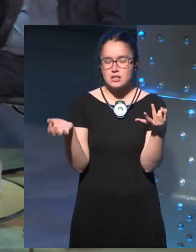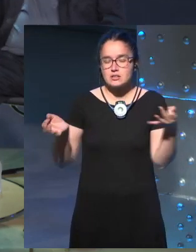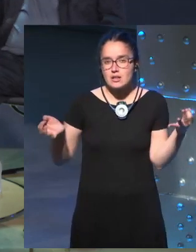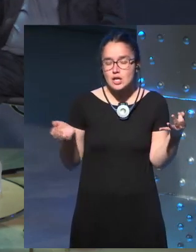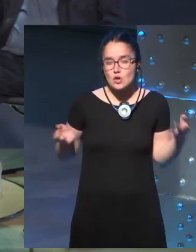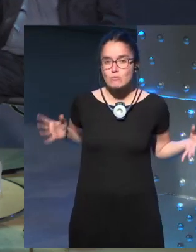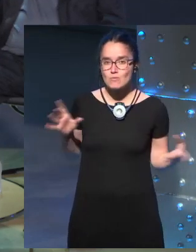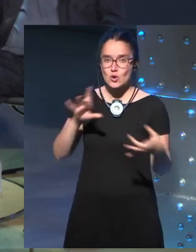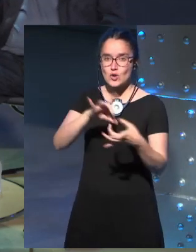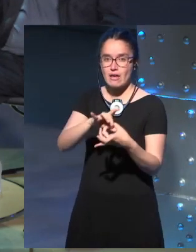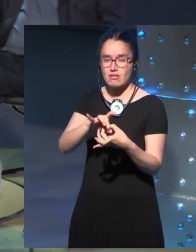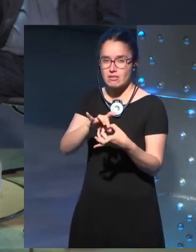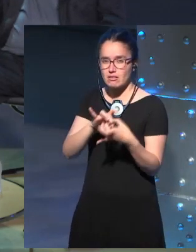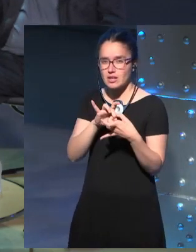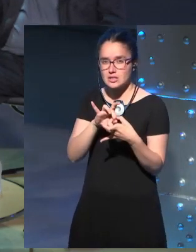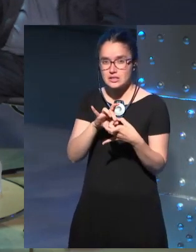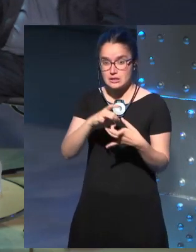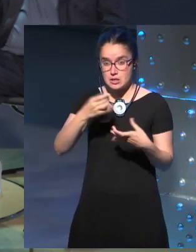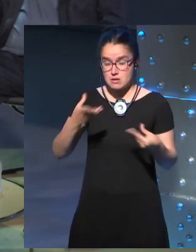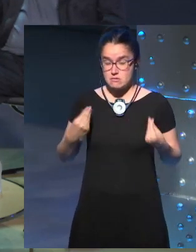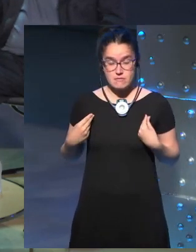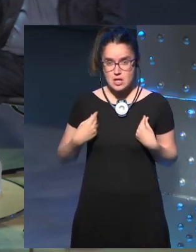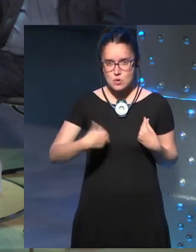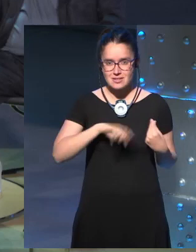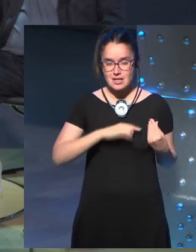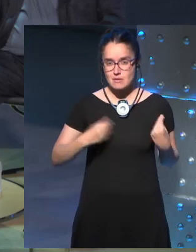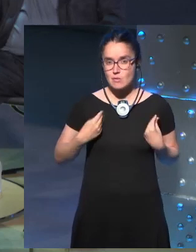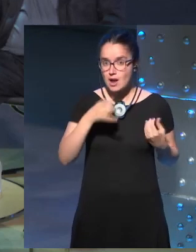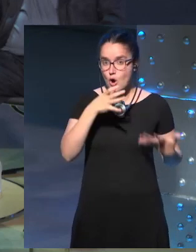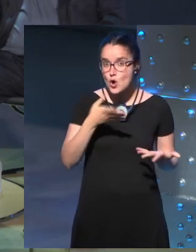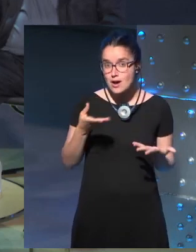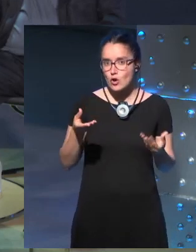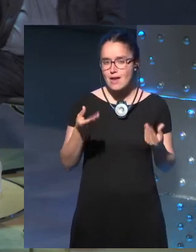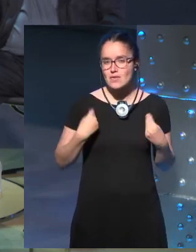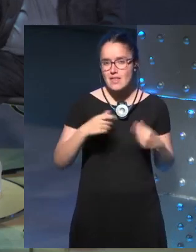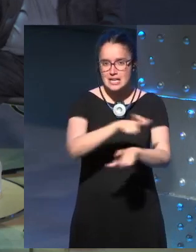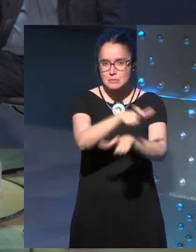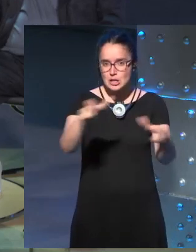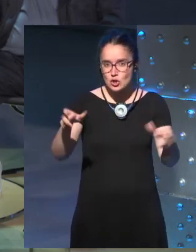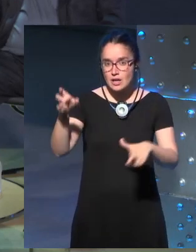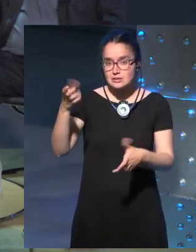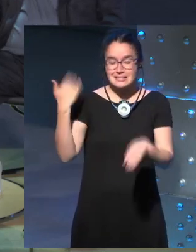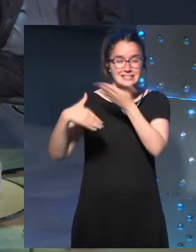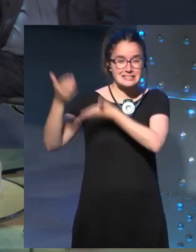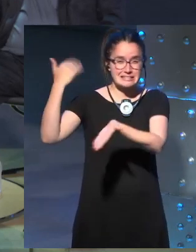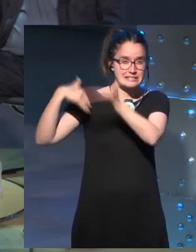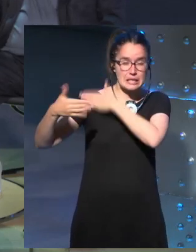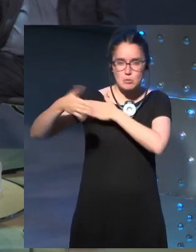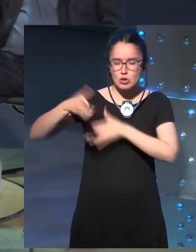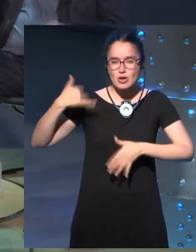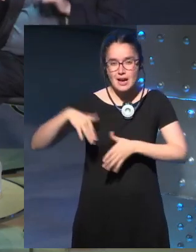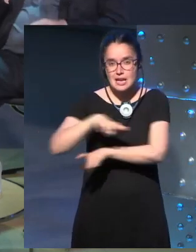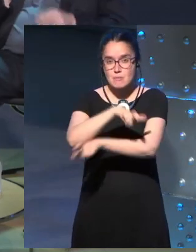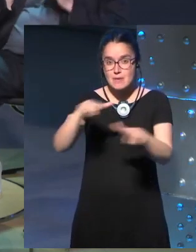together this life that we're living now with the life of people that preceded us and the life of people that will